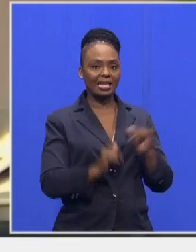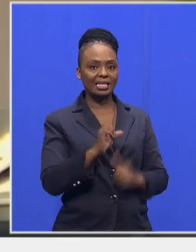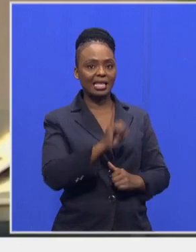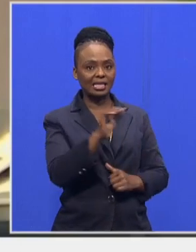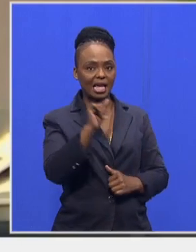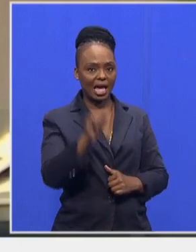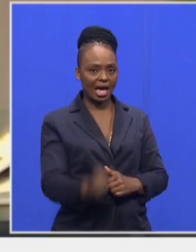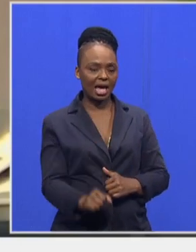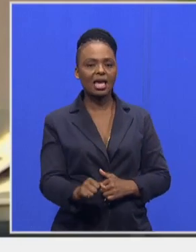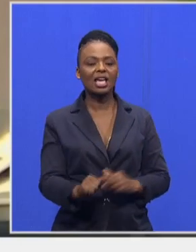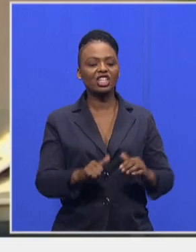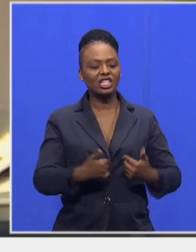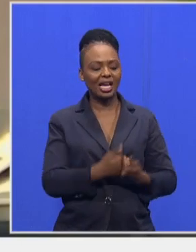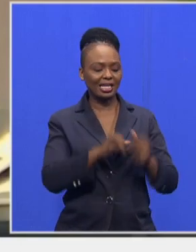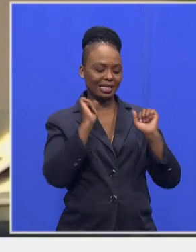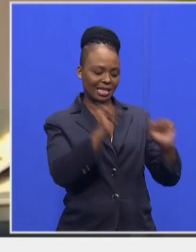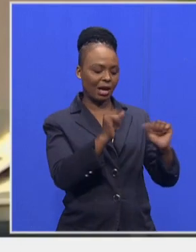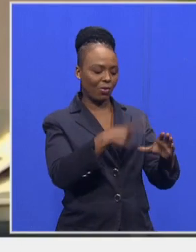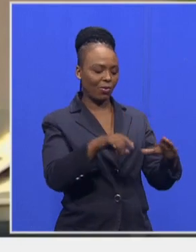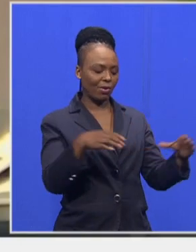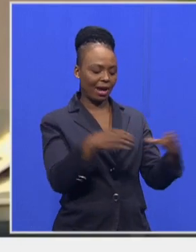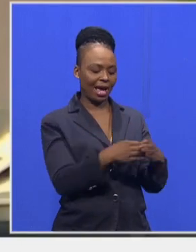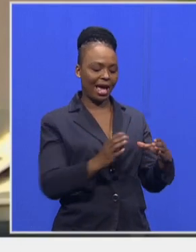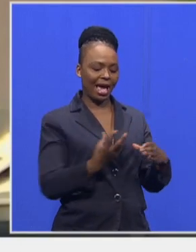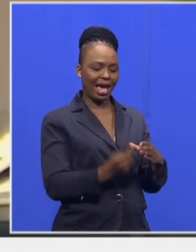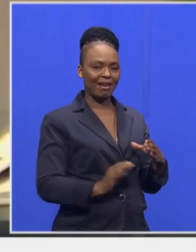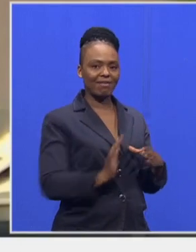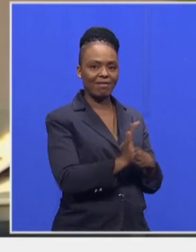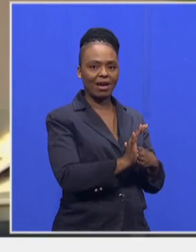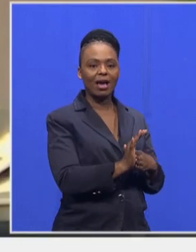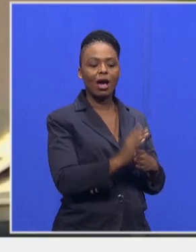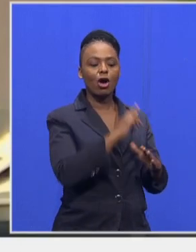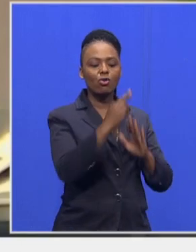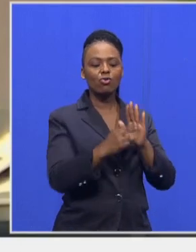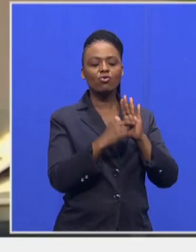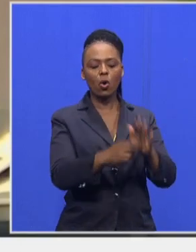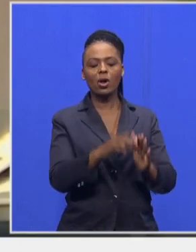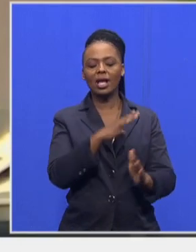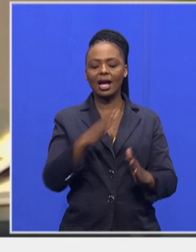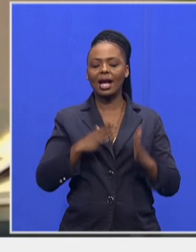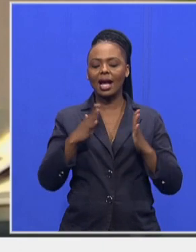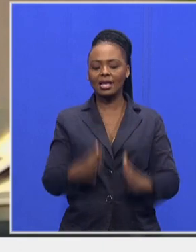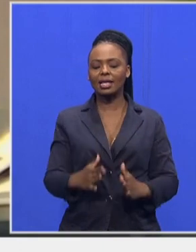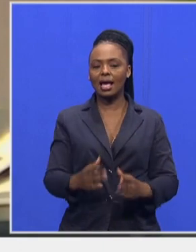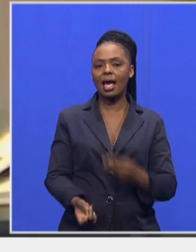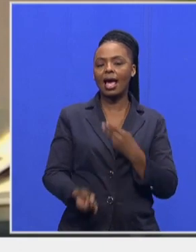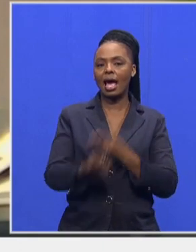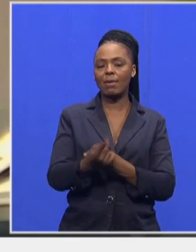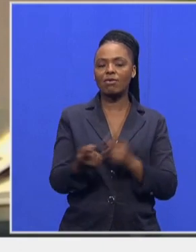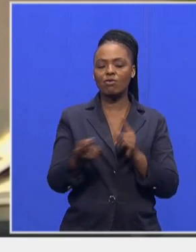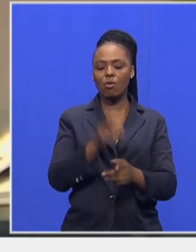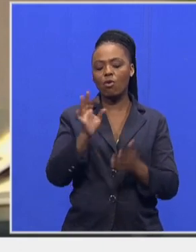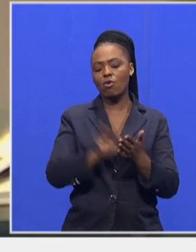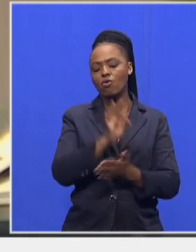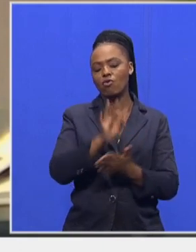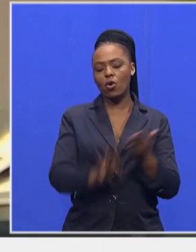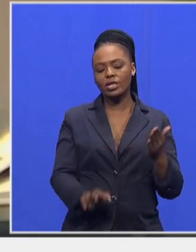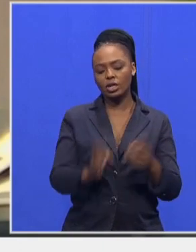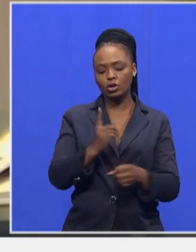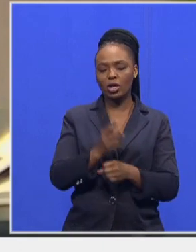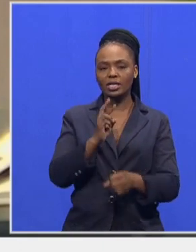having their challenges following the role that their councillors played in voting